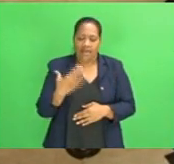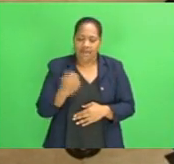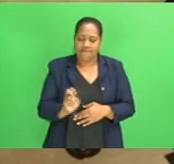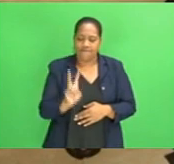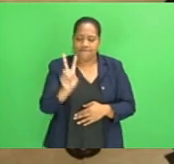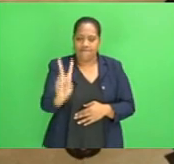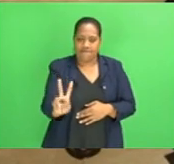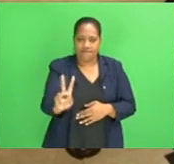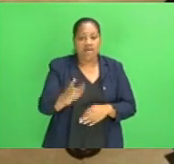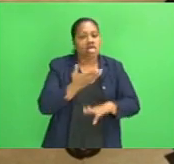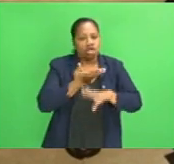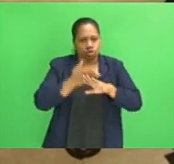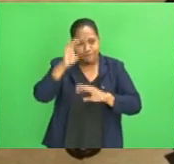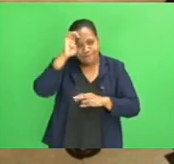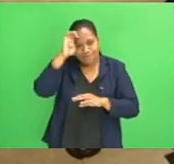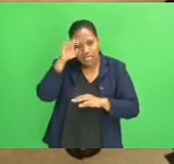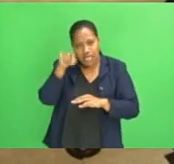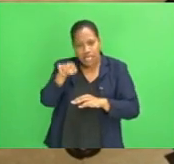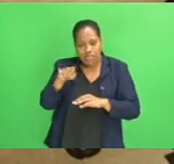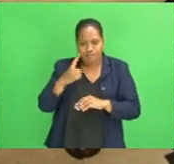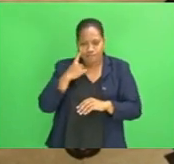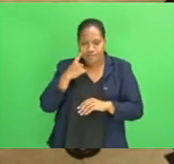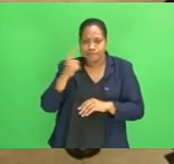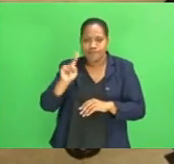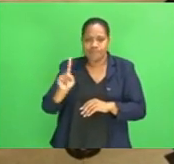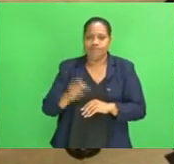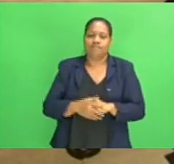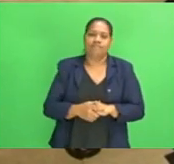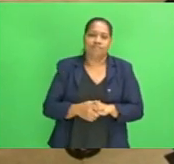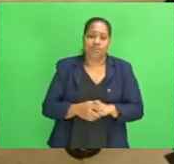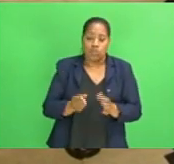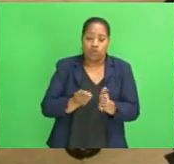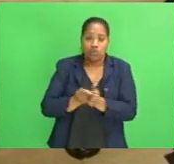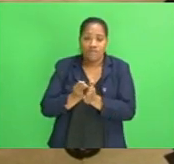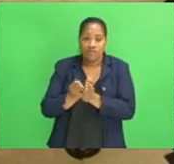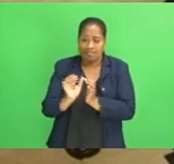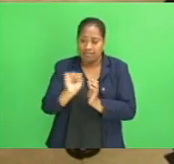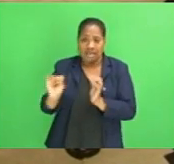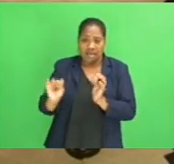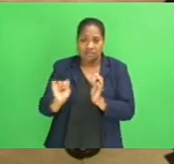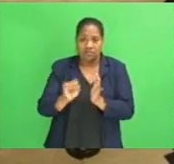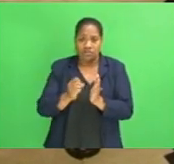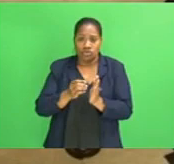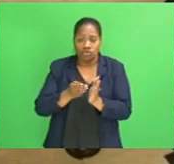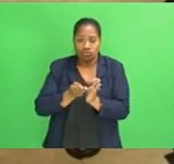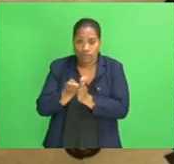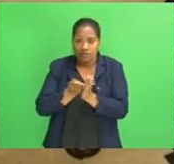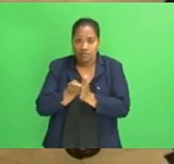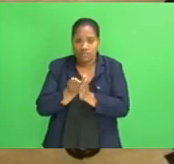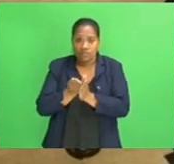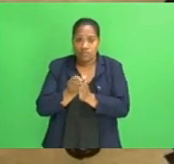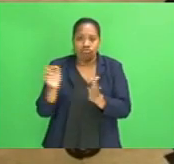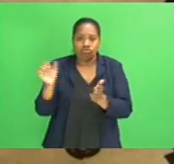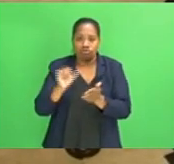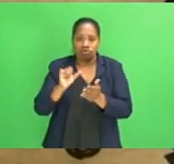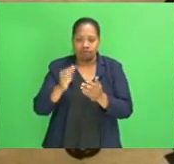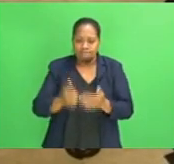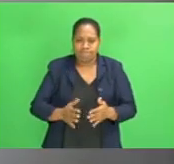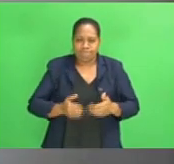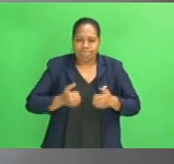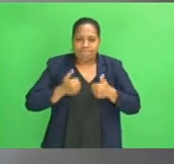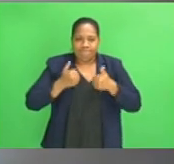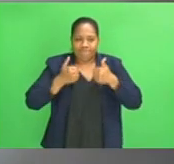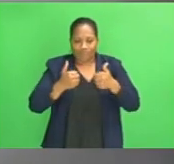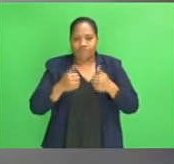see an immediate step up in the service, in the level of services provided by the officers of the Mbua Provincial